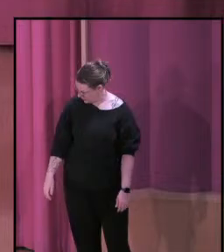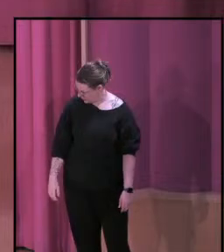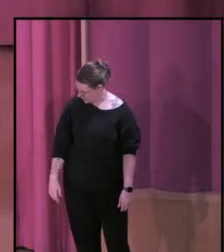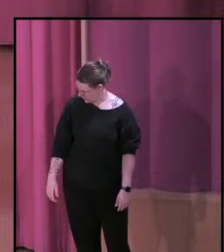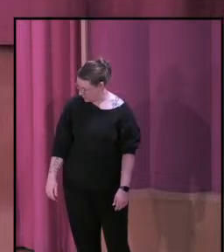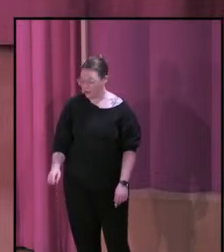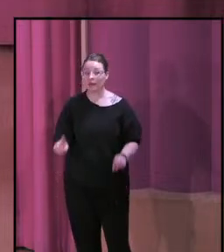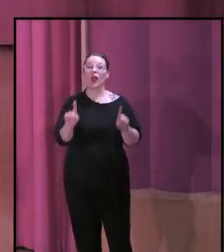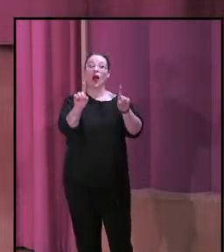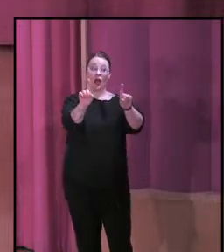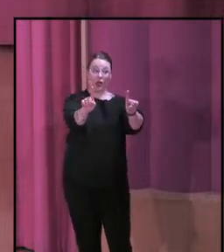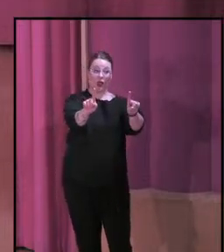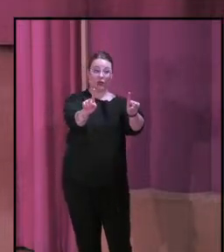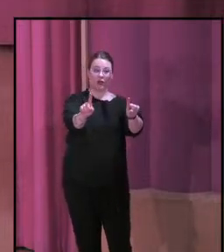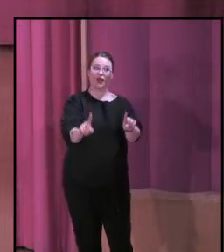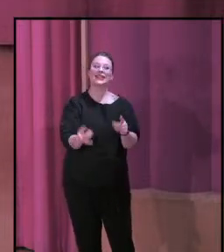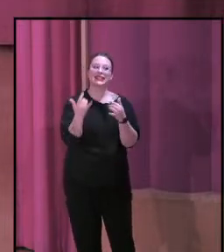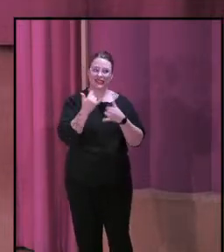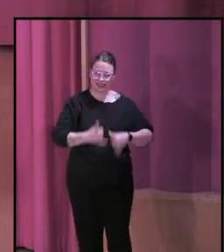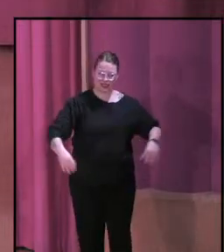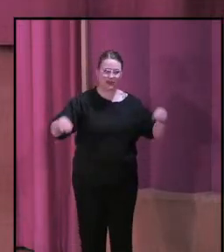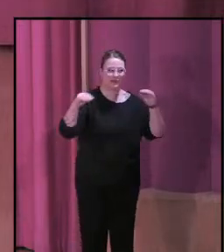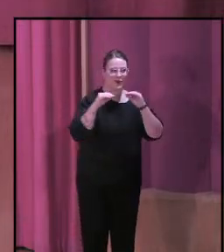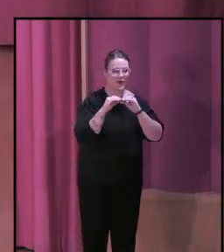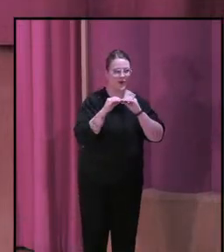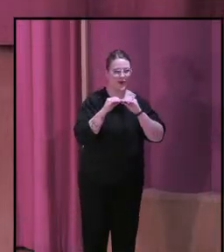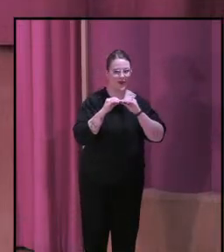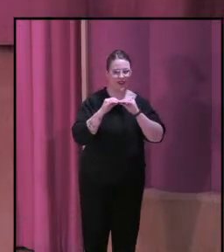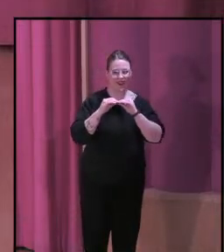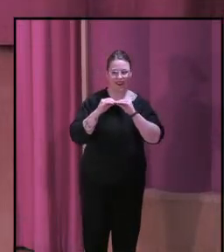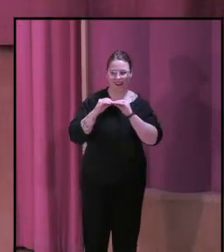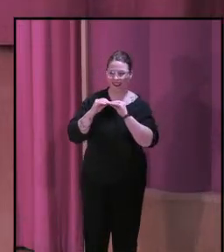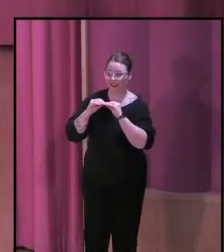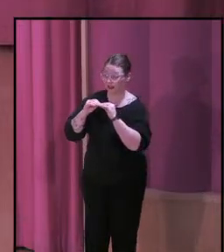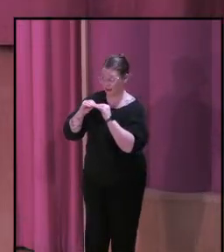but wait, there's still more.